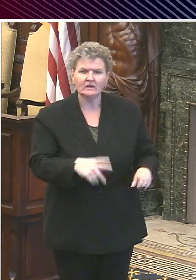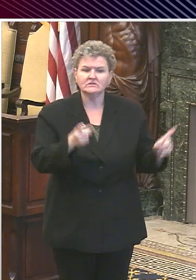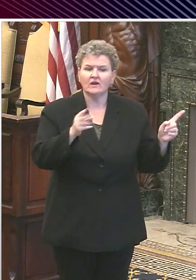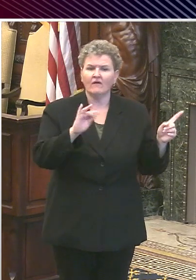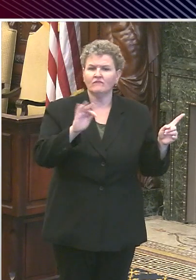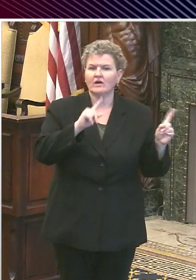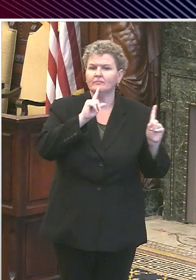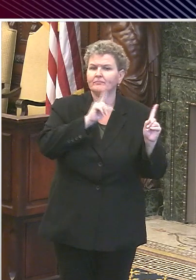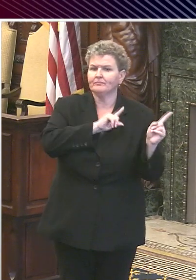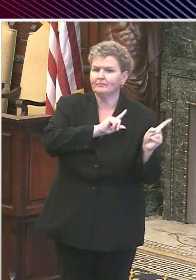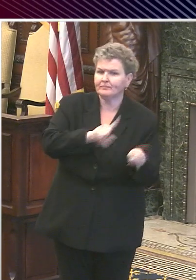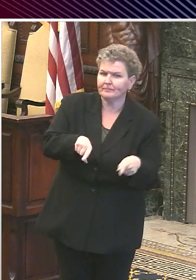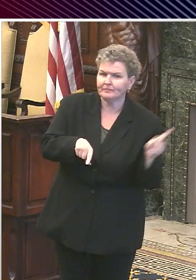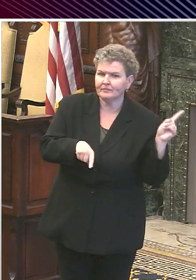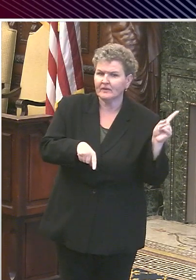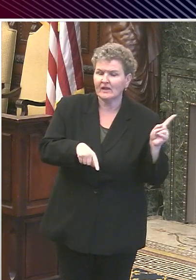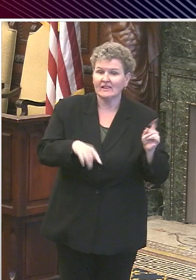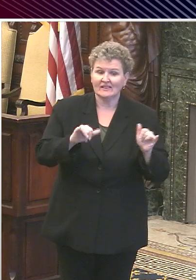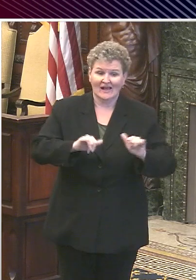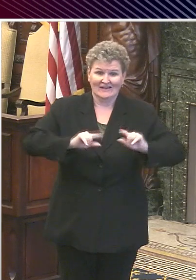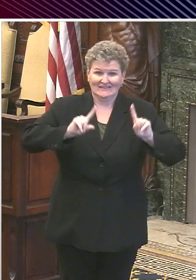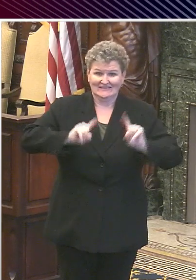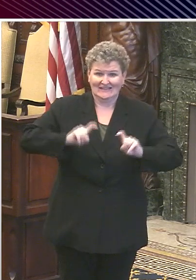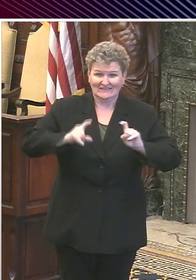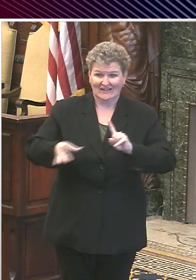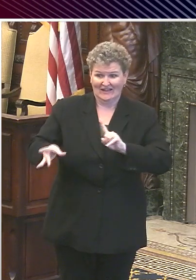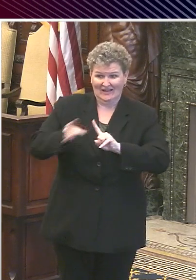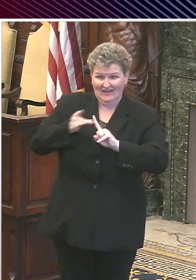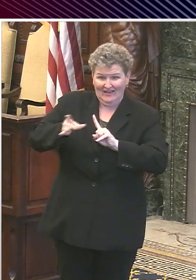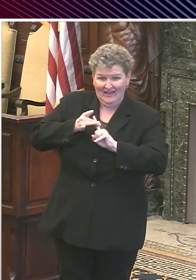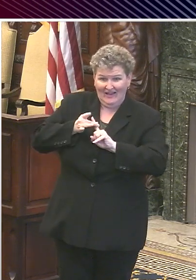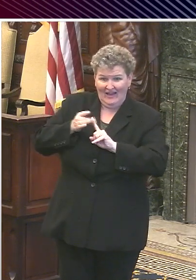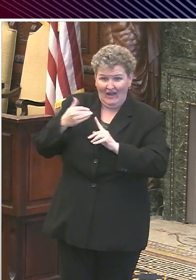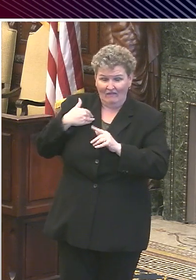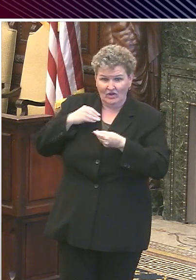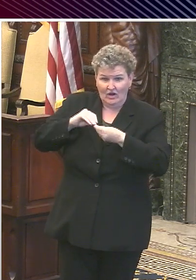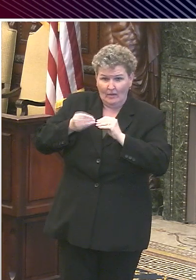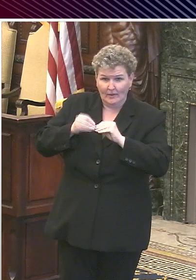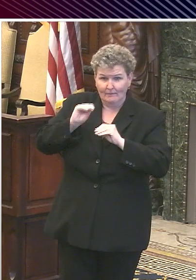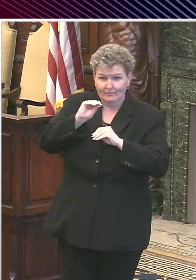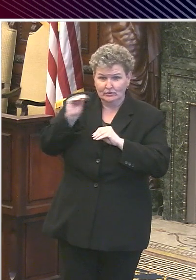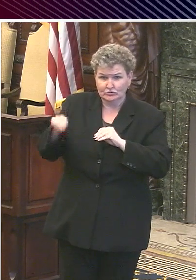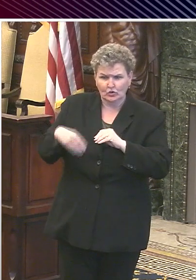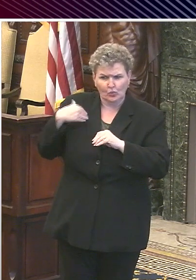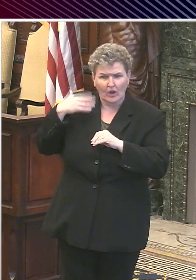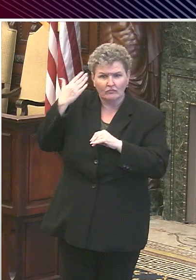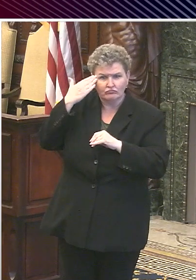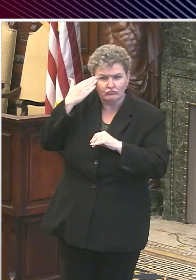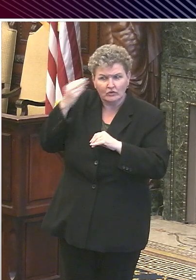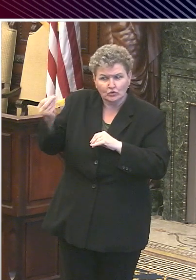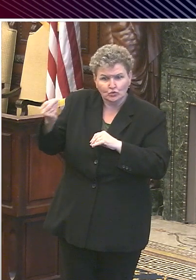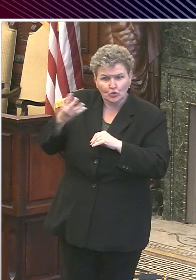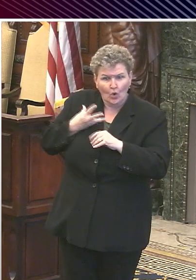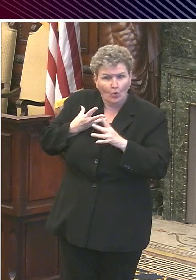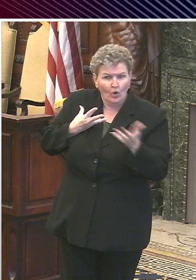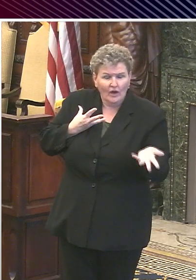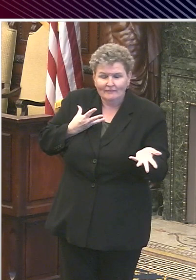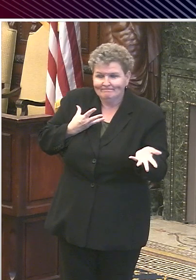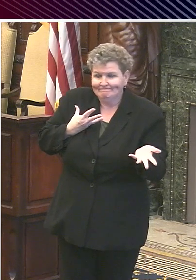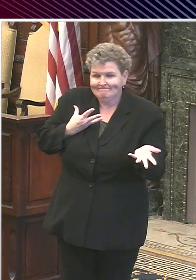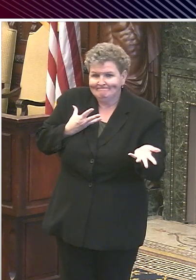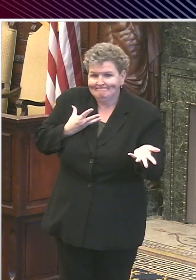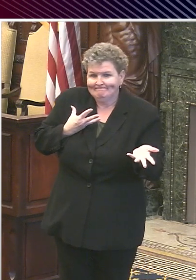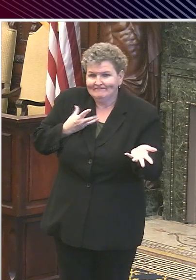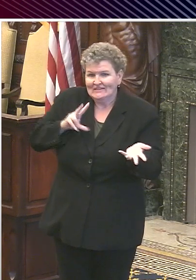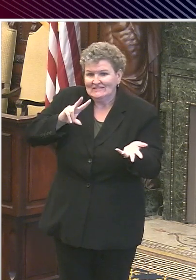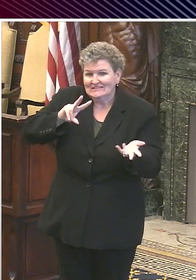tested, the number positive we have from Temple, and so I prefer you to go to them to get the original source there so we don't misreport that information. As to the second part